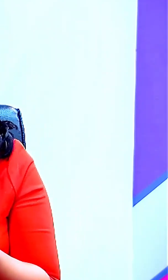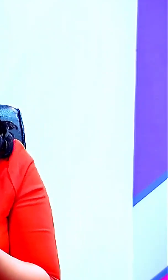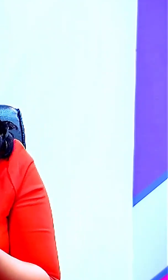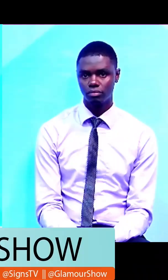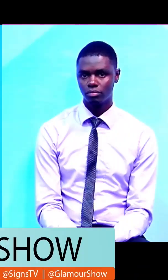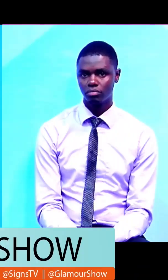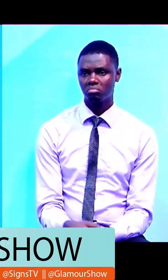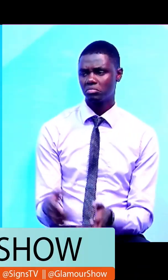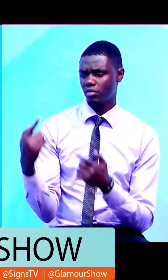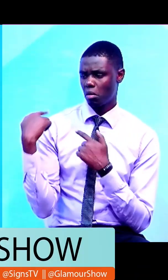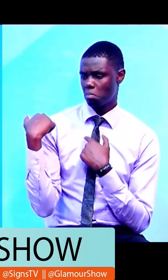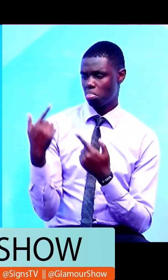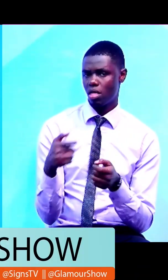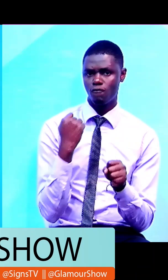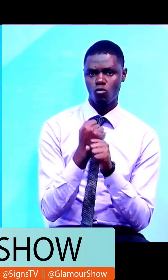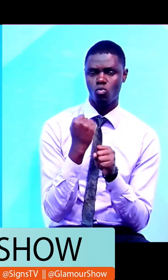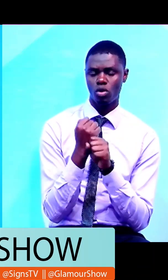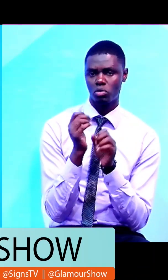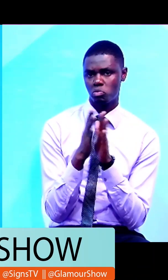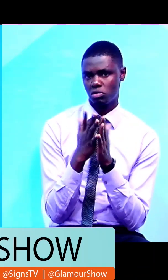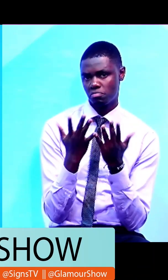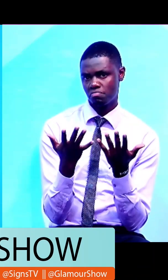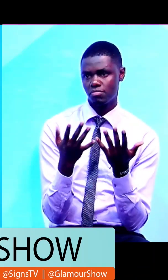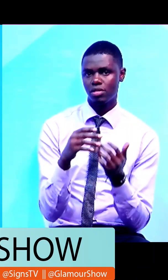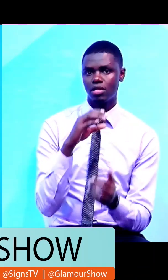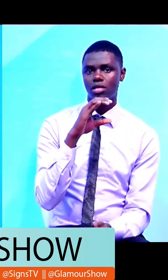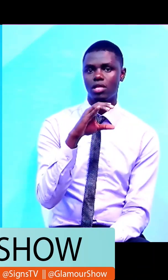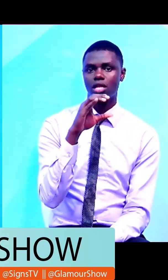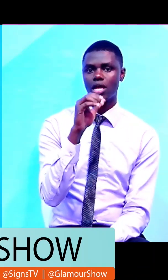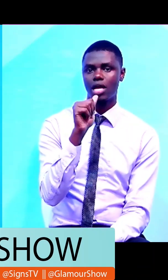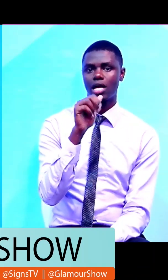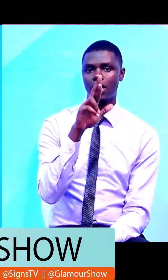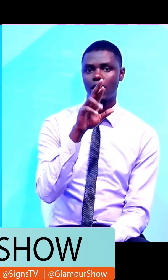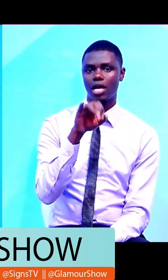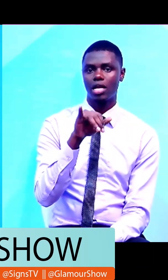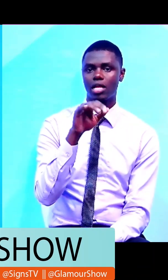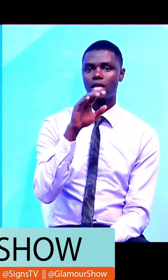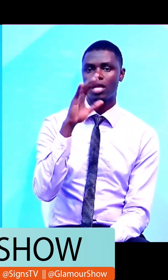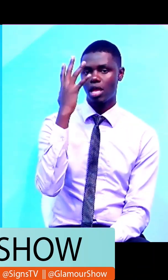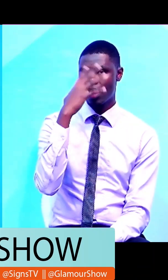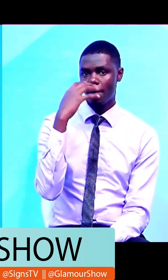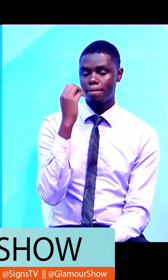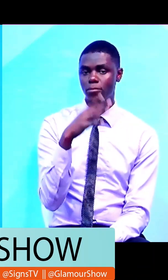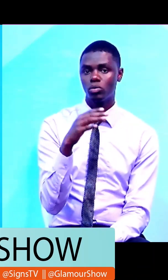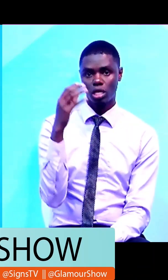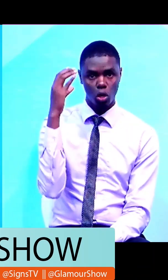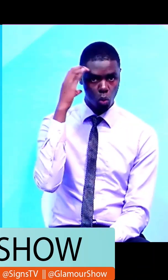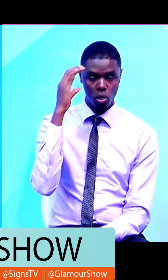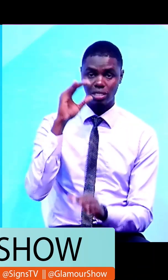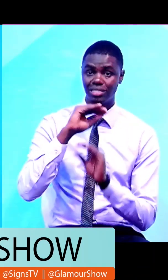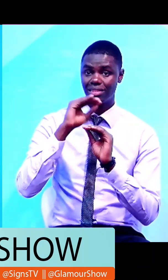So far I have worked with Curry Beauty College. They